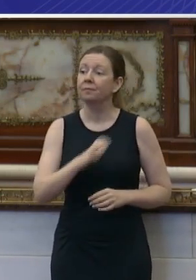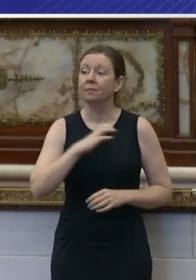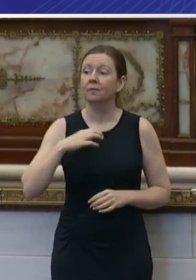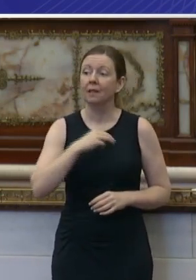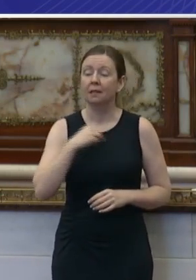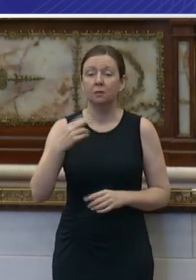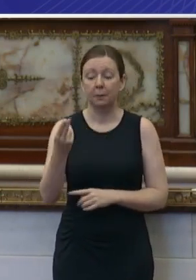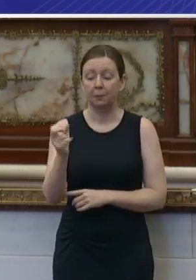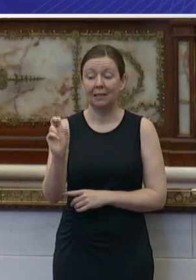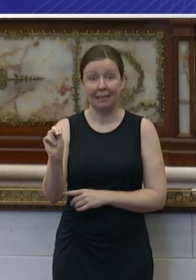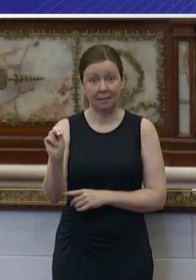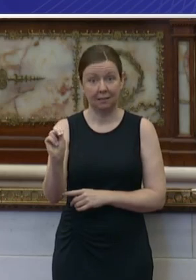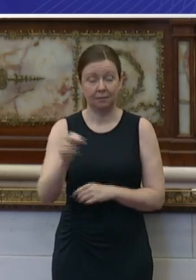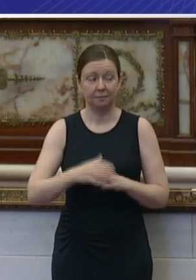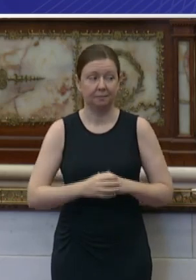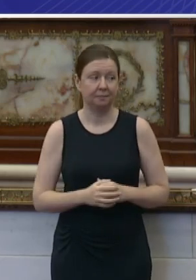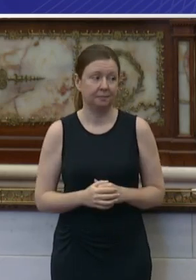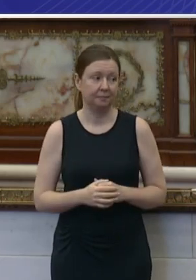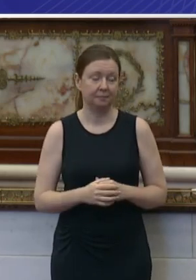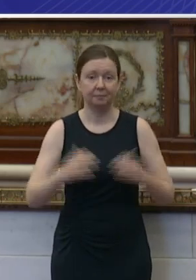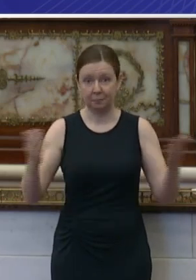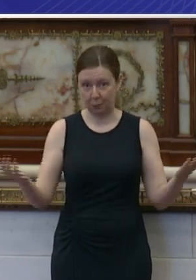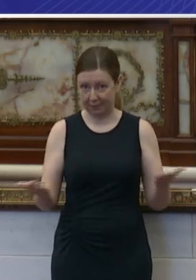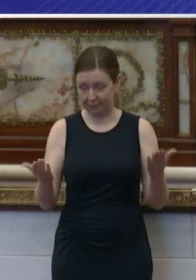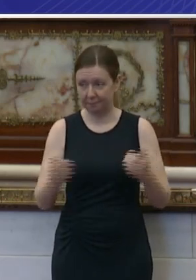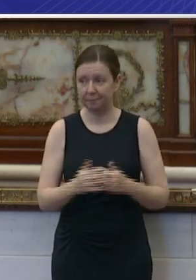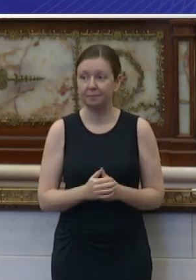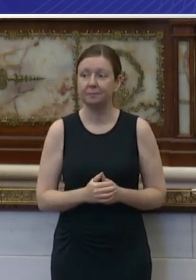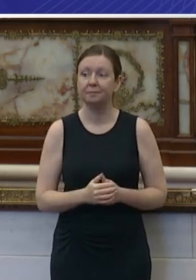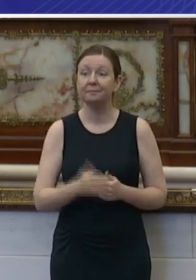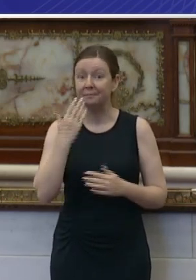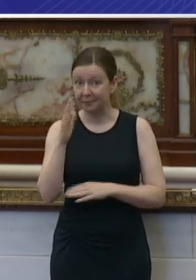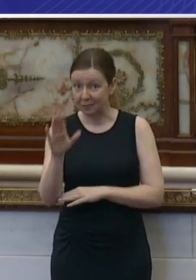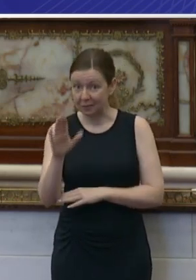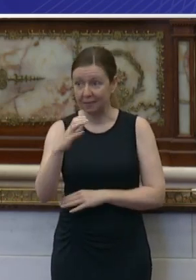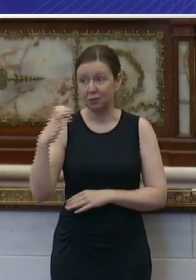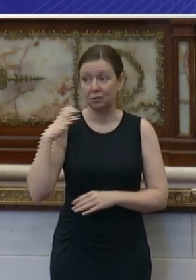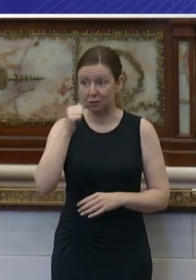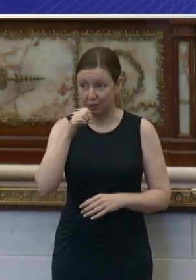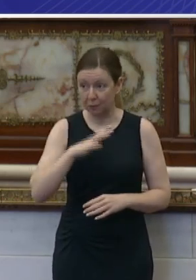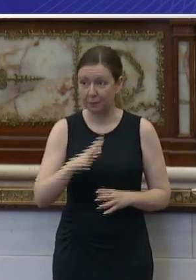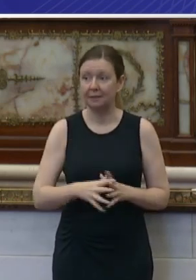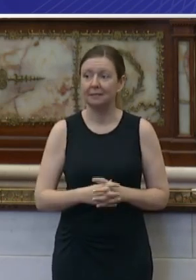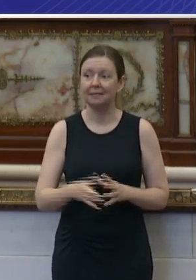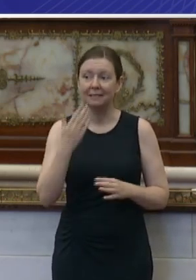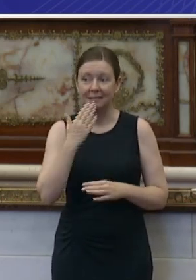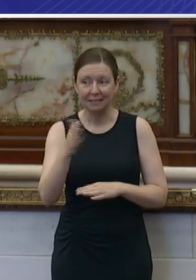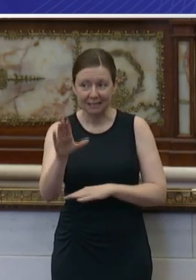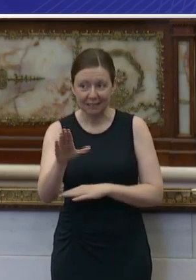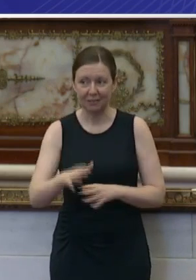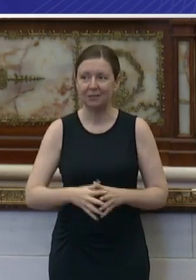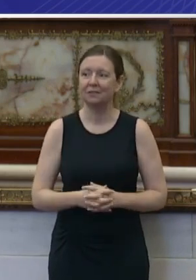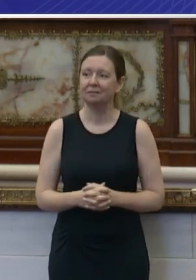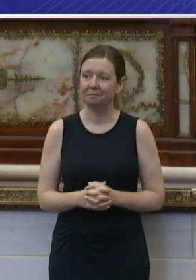Councilmember Heenan. Present. Good afternoon, Chairwoman. Good afternoon.